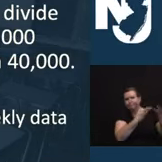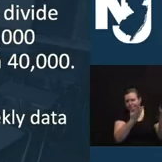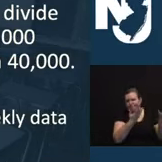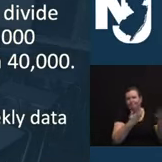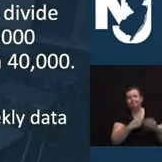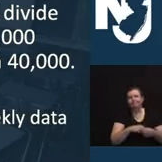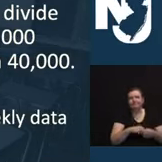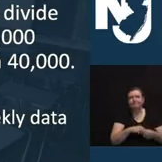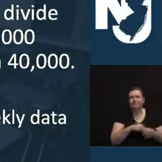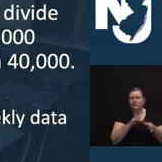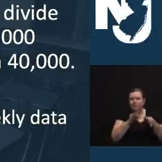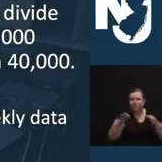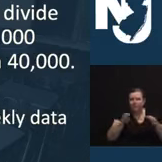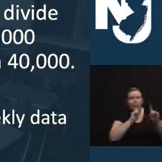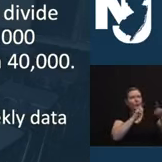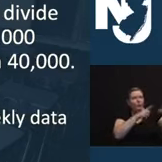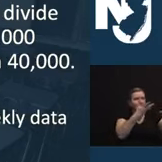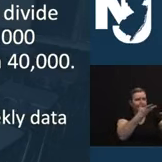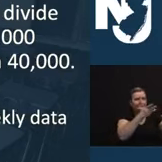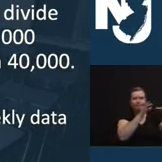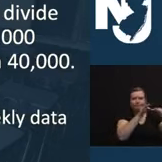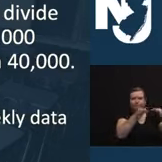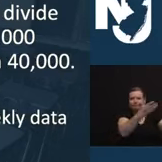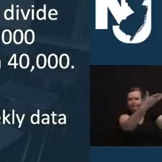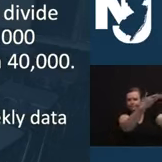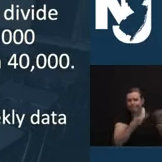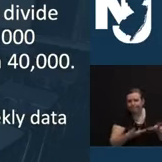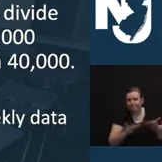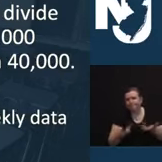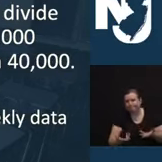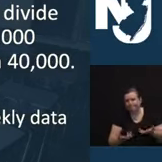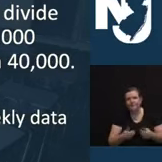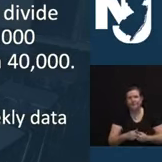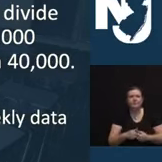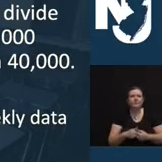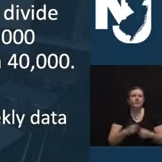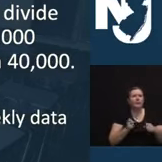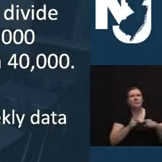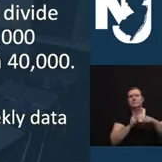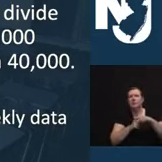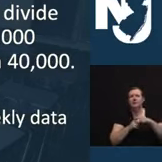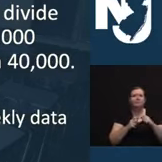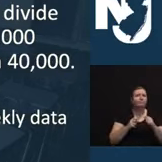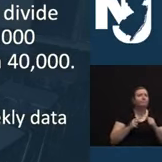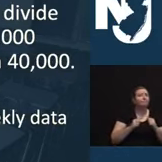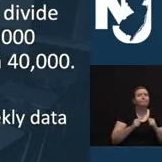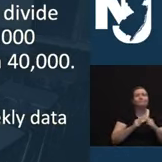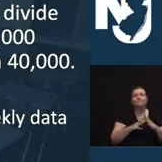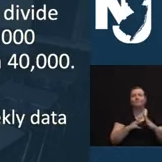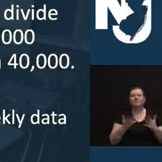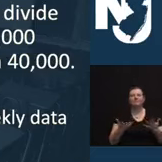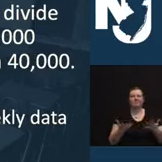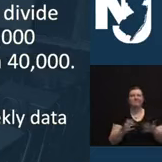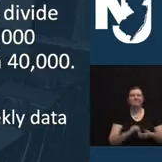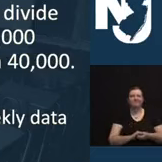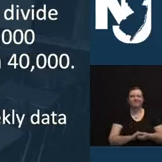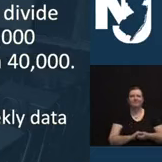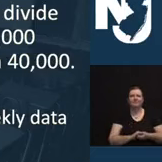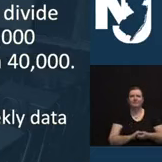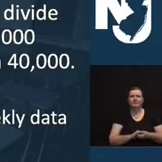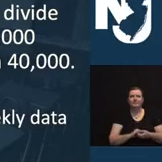shows positive movement, we are not going to let up for 1 second on closing the remaining gap.